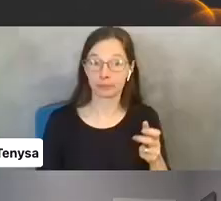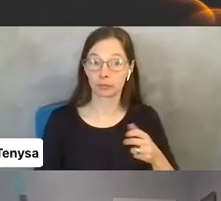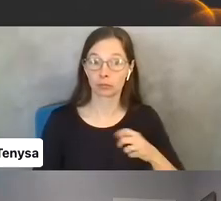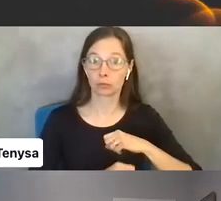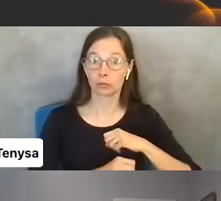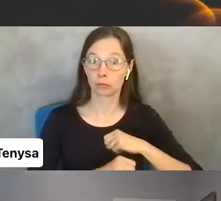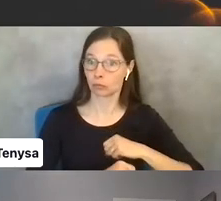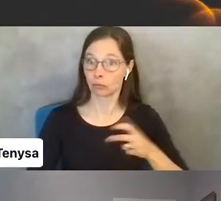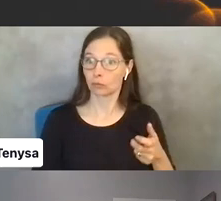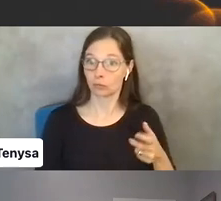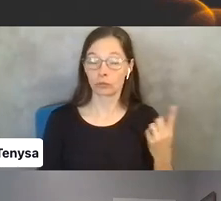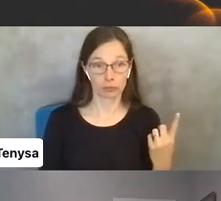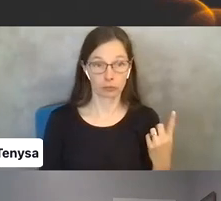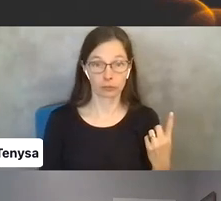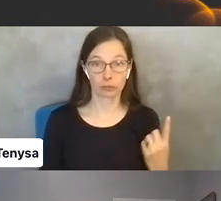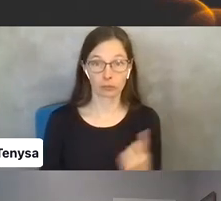1.